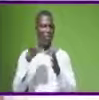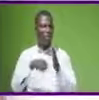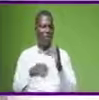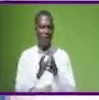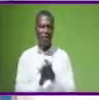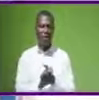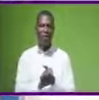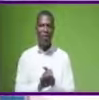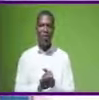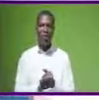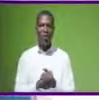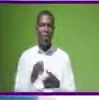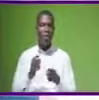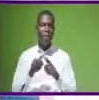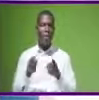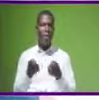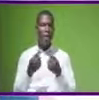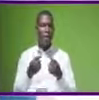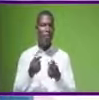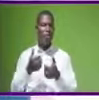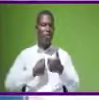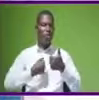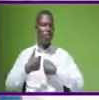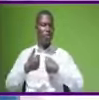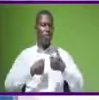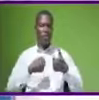keke na mo be di di matam dia